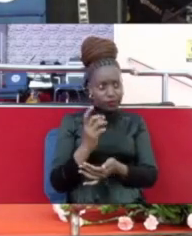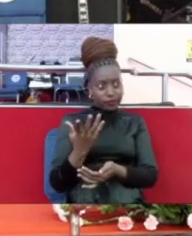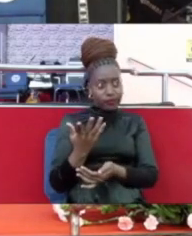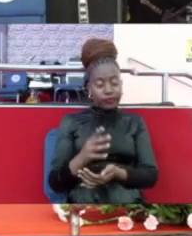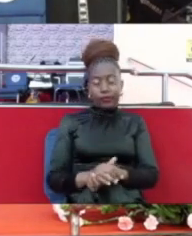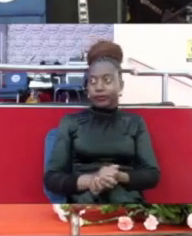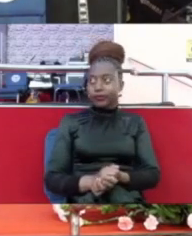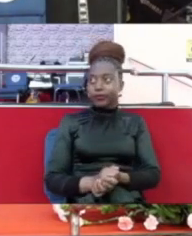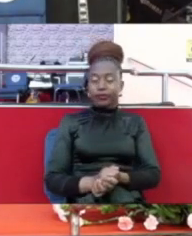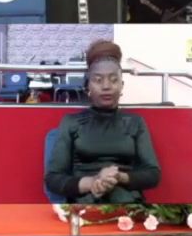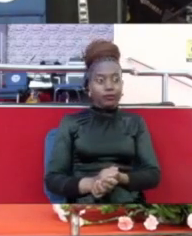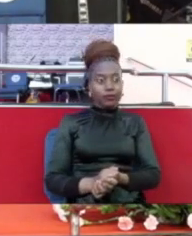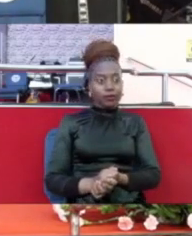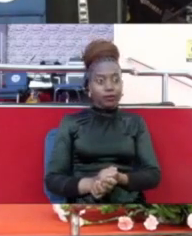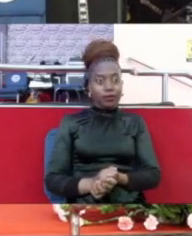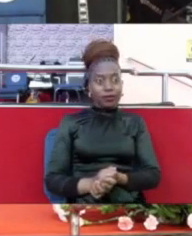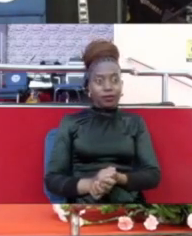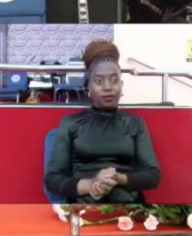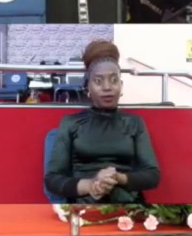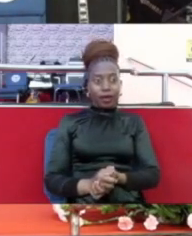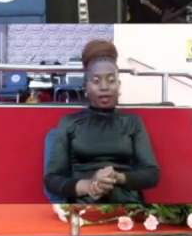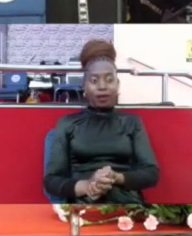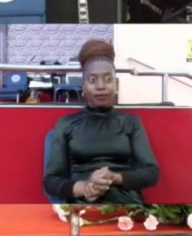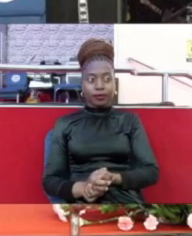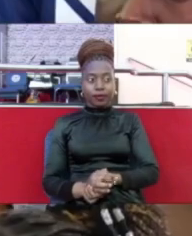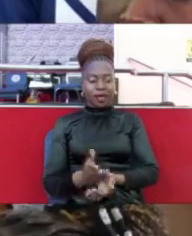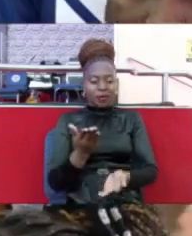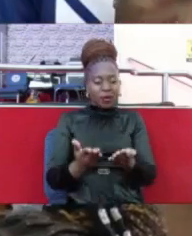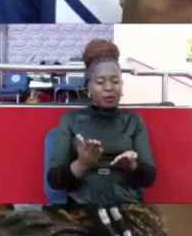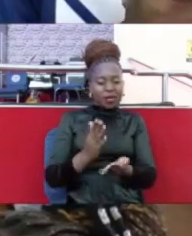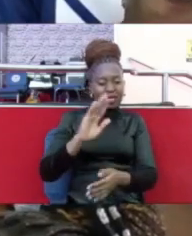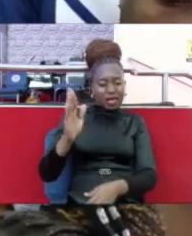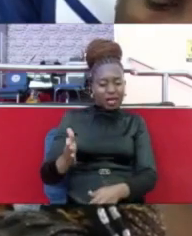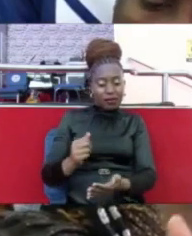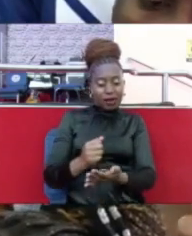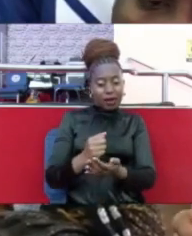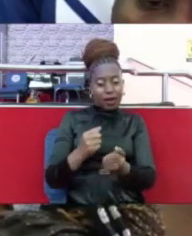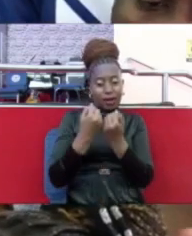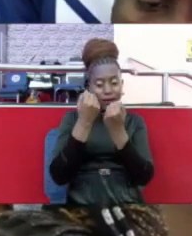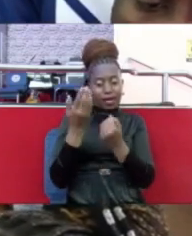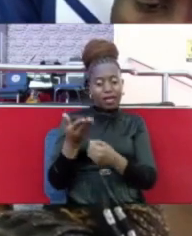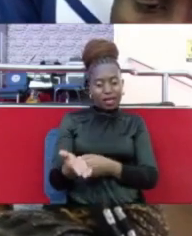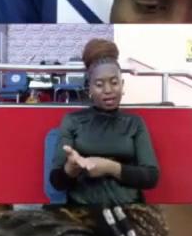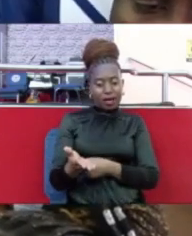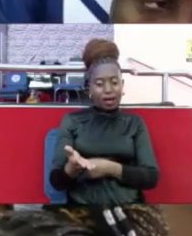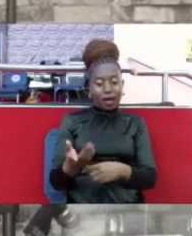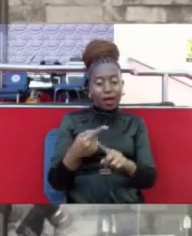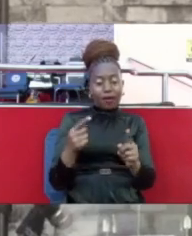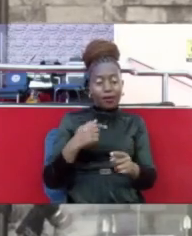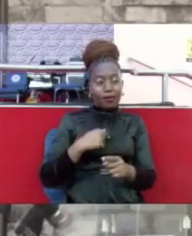And you say, oh, that would never happen here. Do you know, I have preached in Kenyan churches